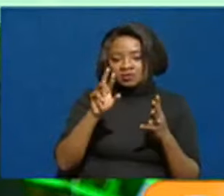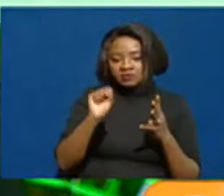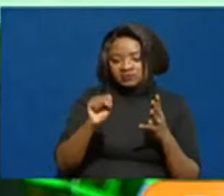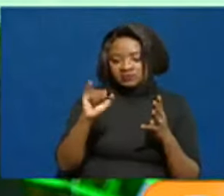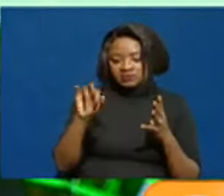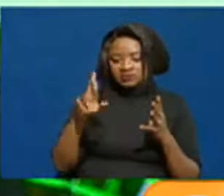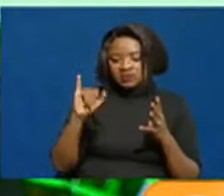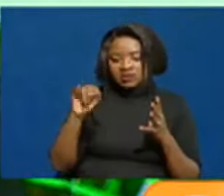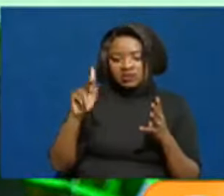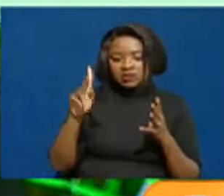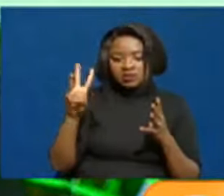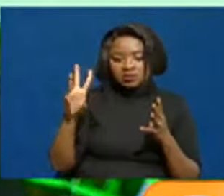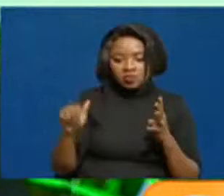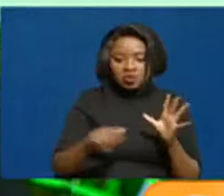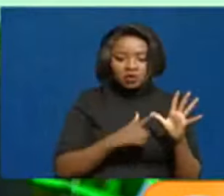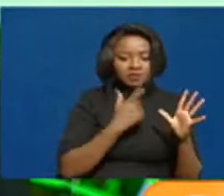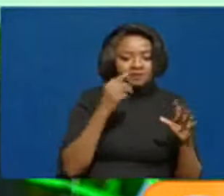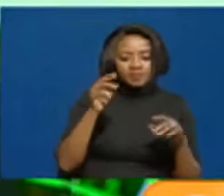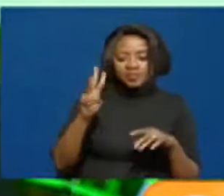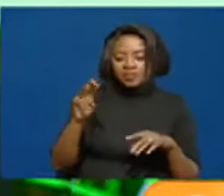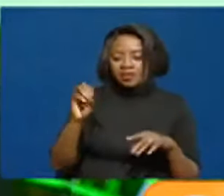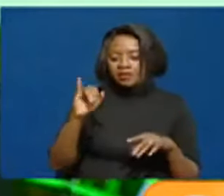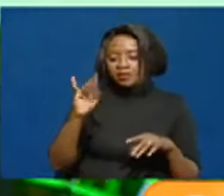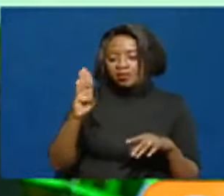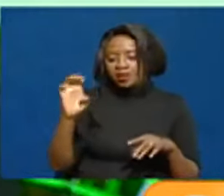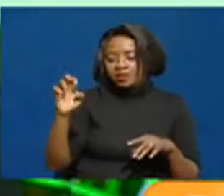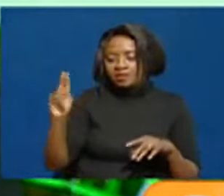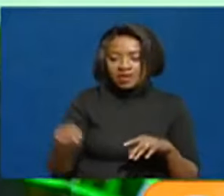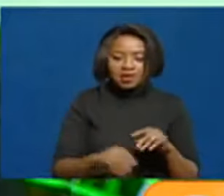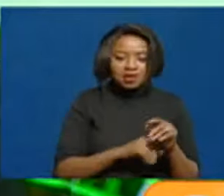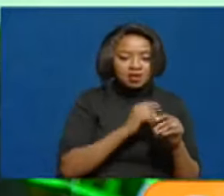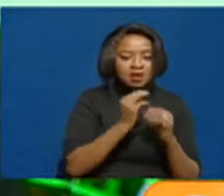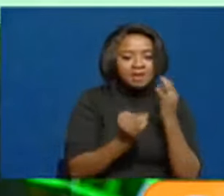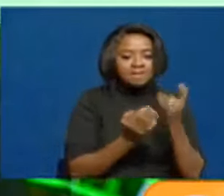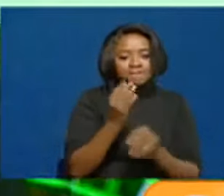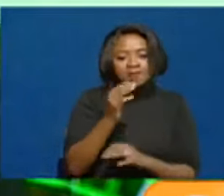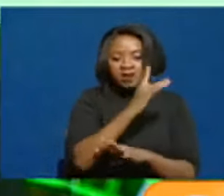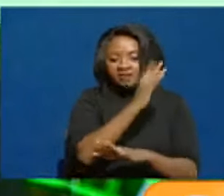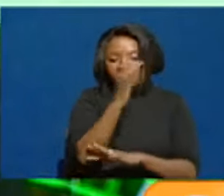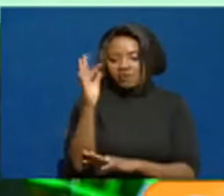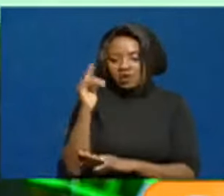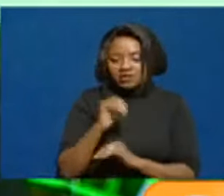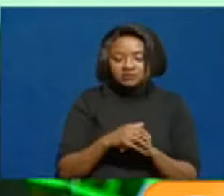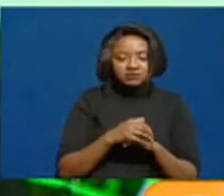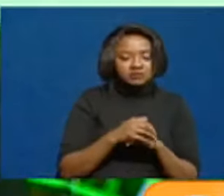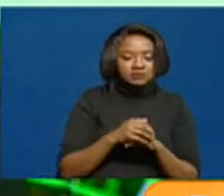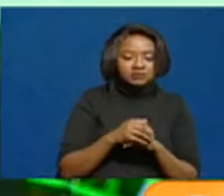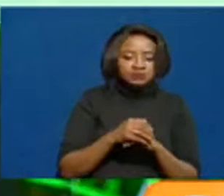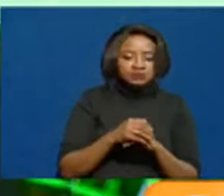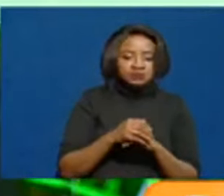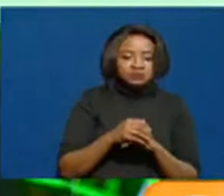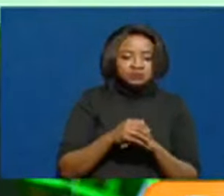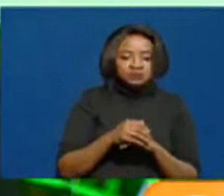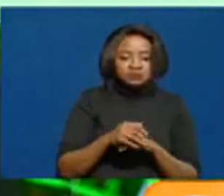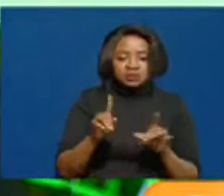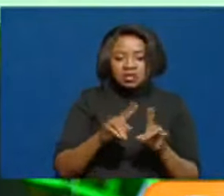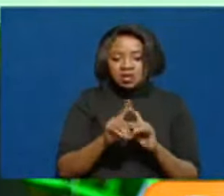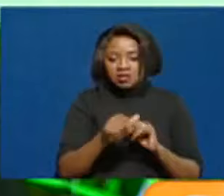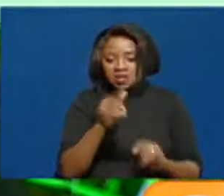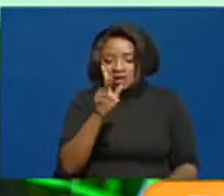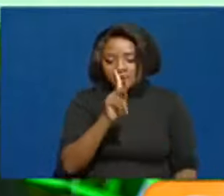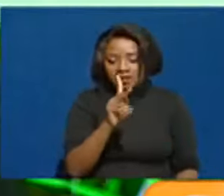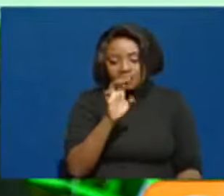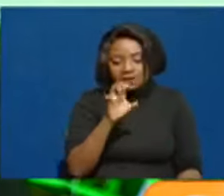is Moiben, there is Ban Forest in Ainapwe sub-county, there is Keses